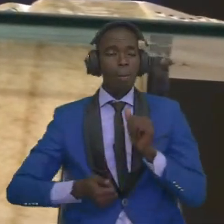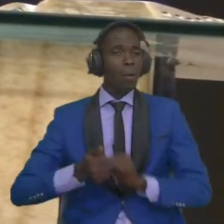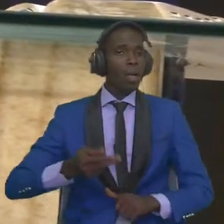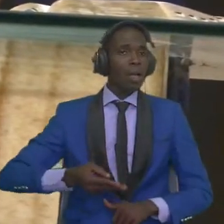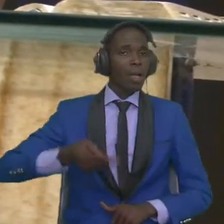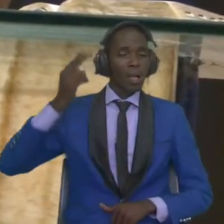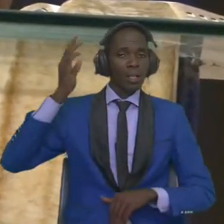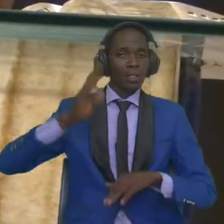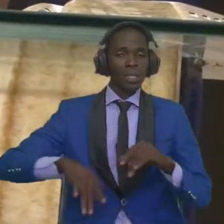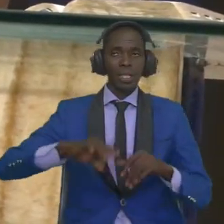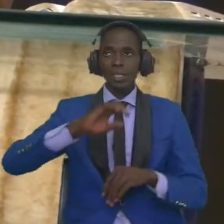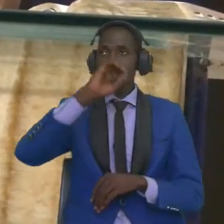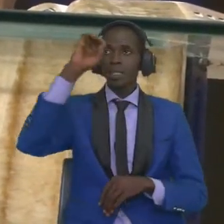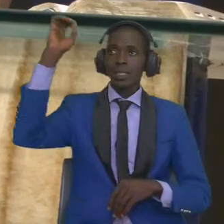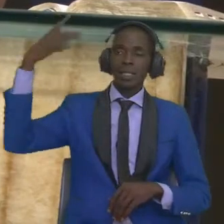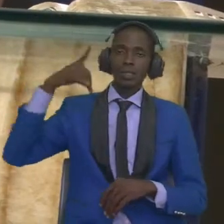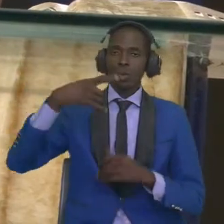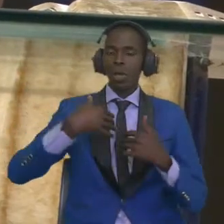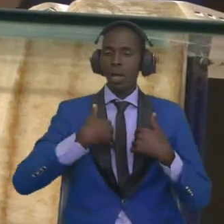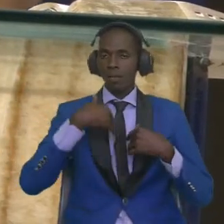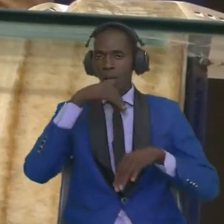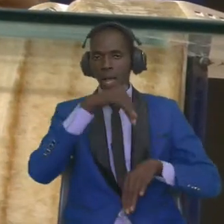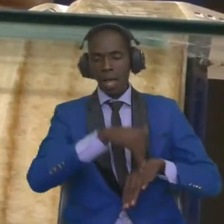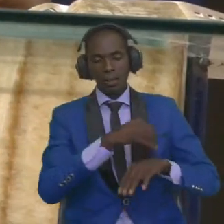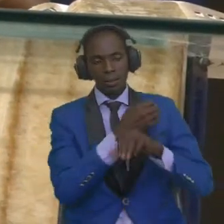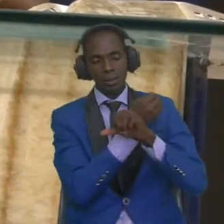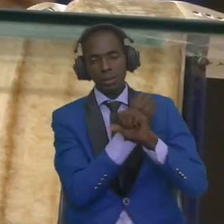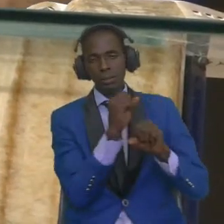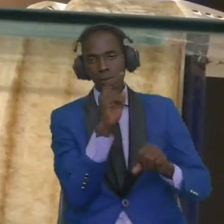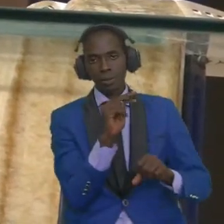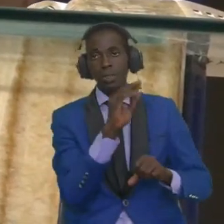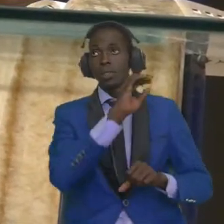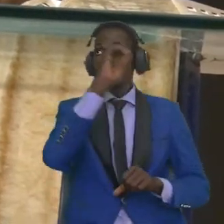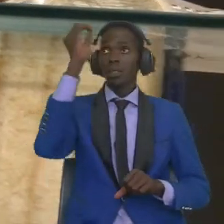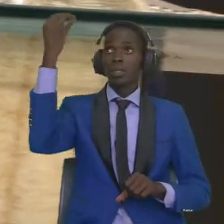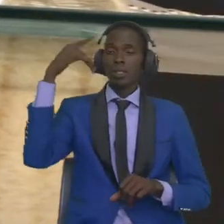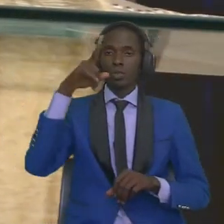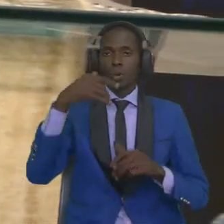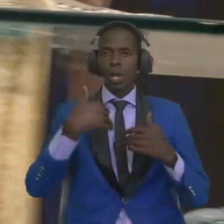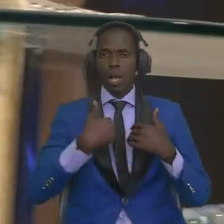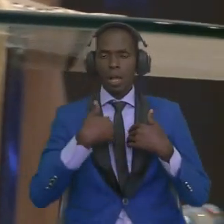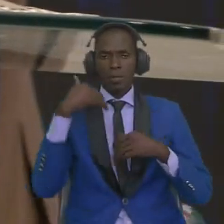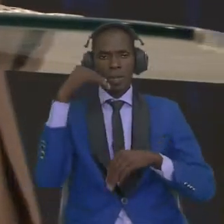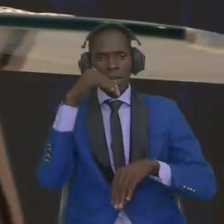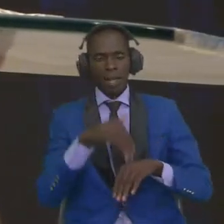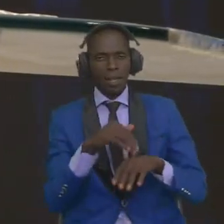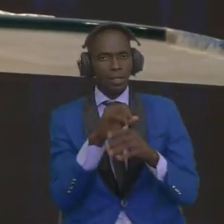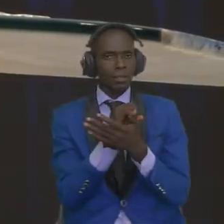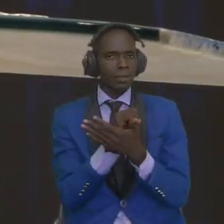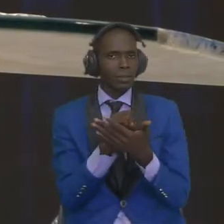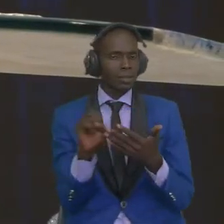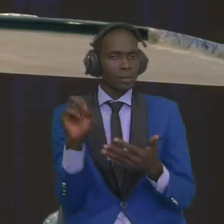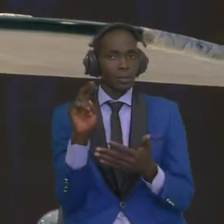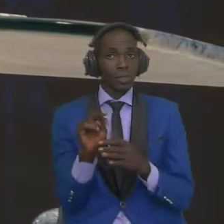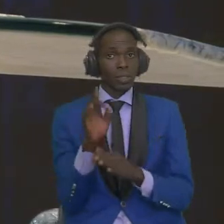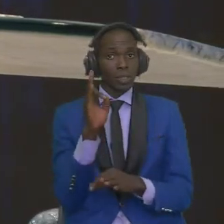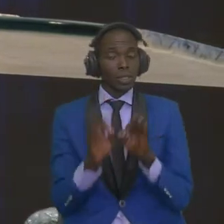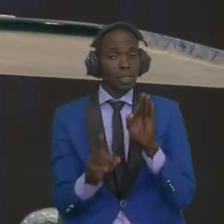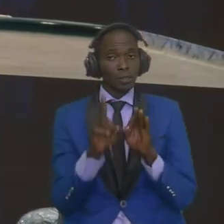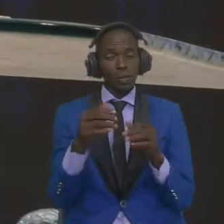at salvation, the grace you had at sanctification. If you have new